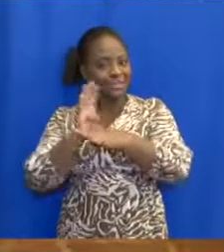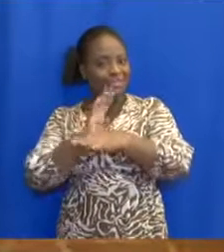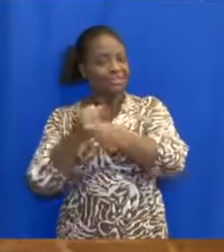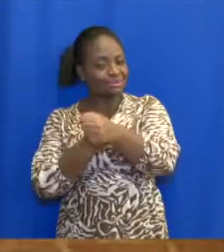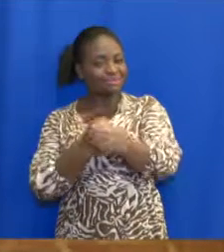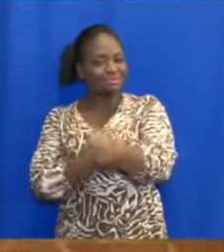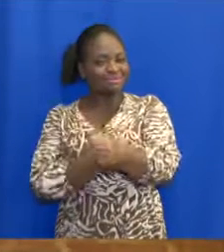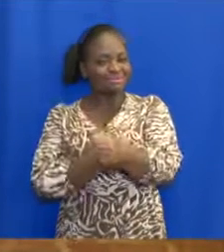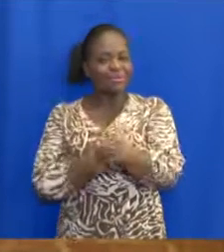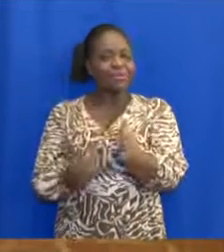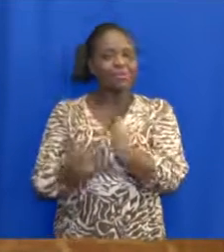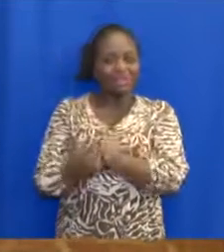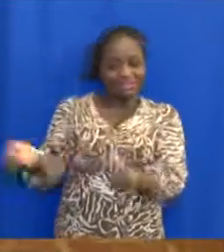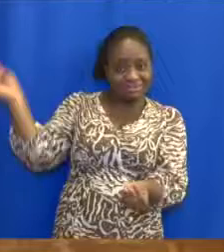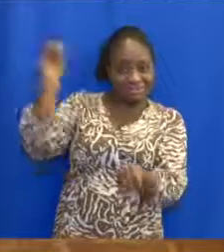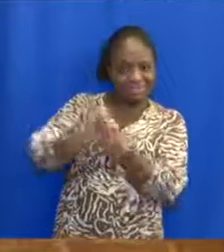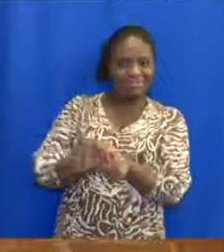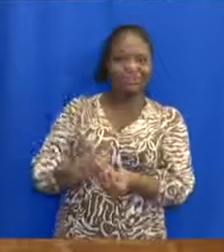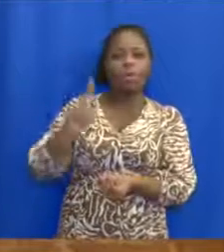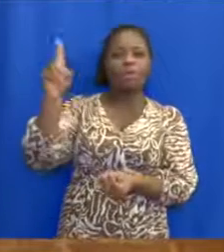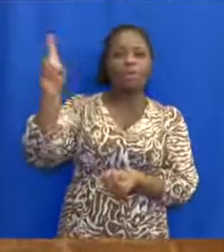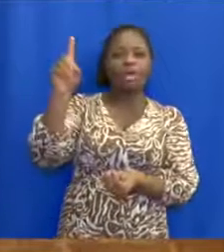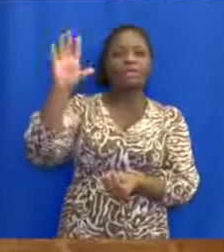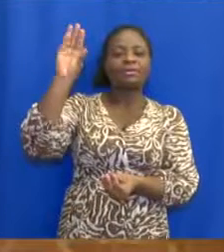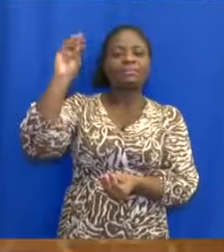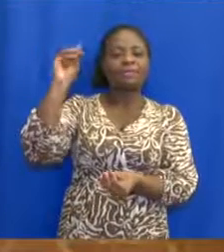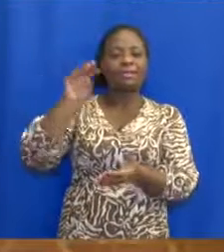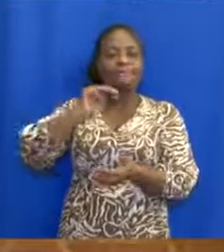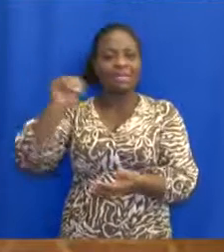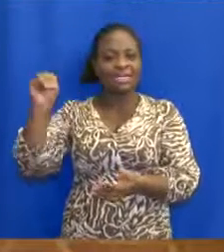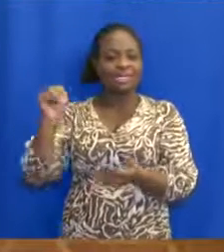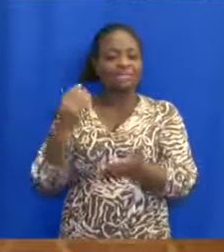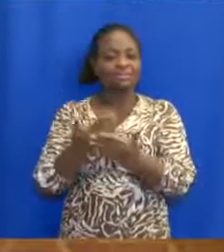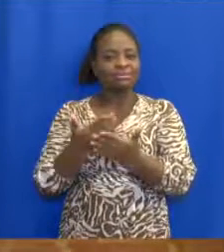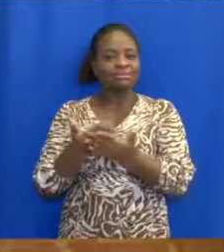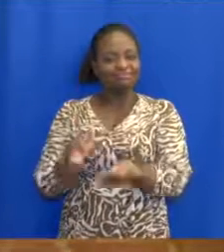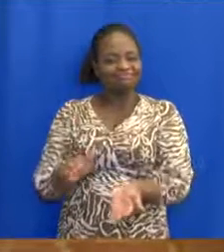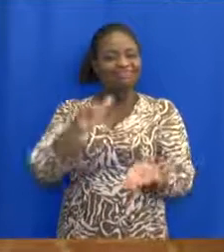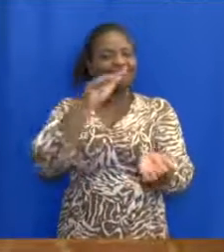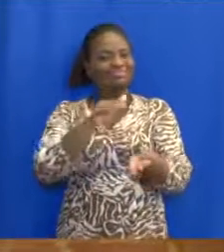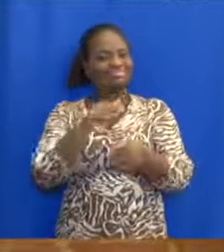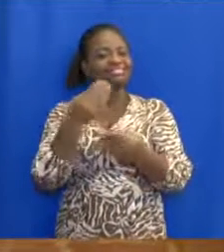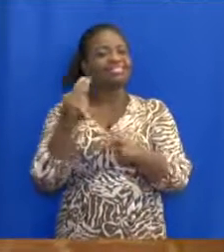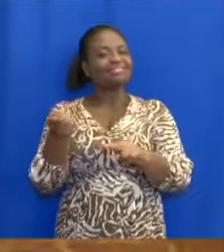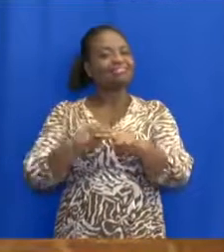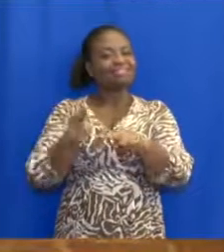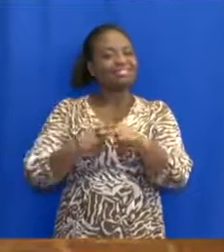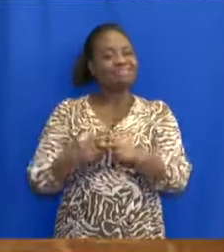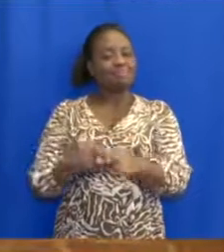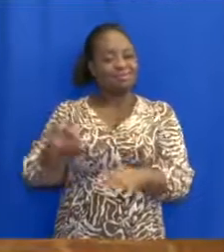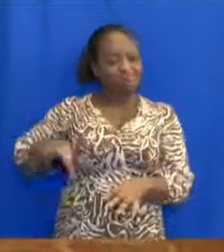Scheme with an additional 150 million cedis to ensure an increased number of